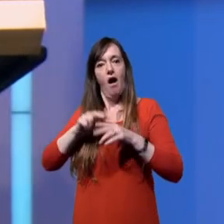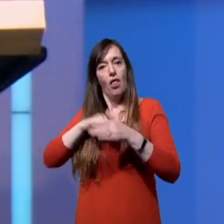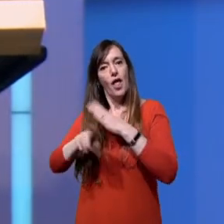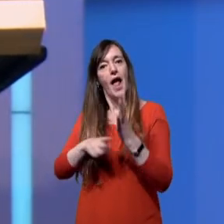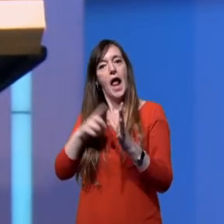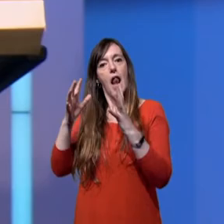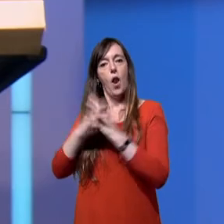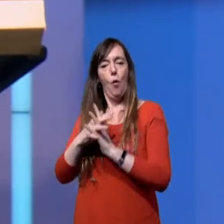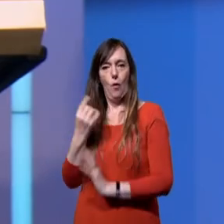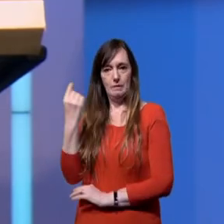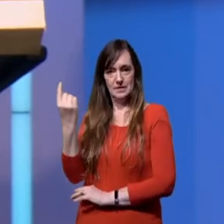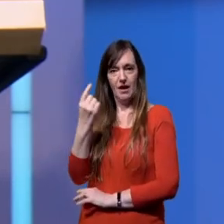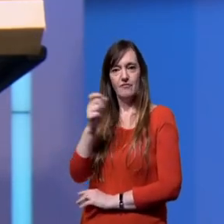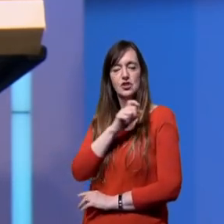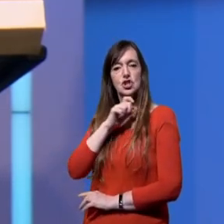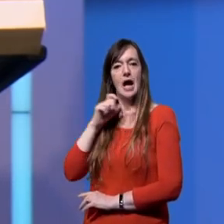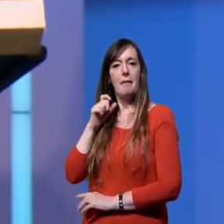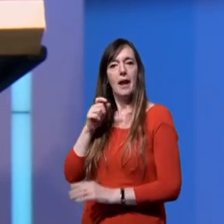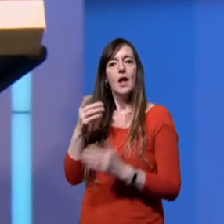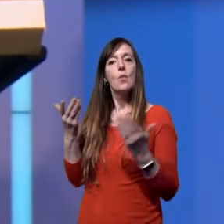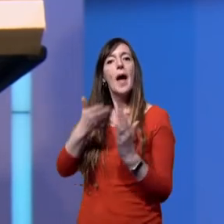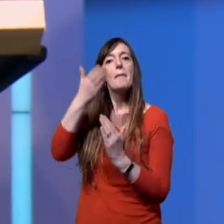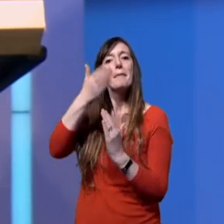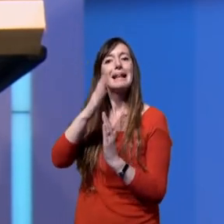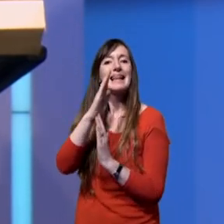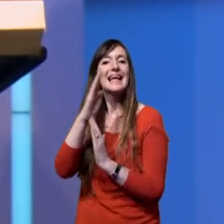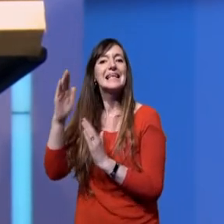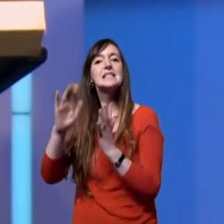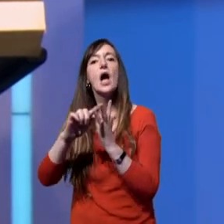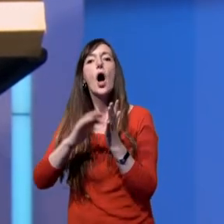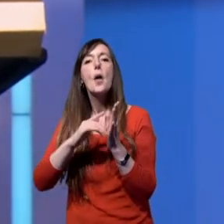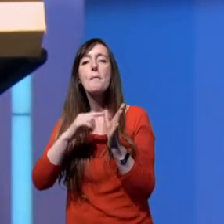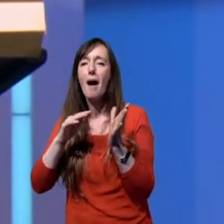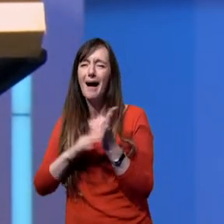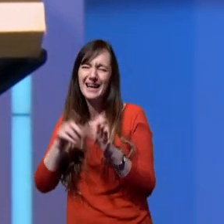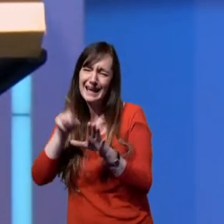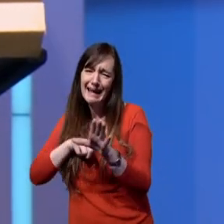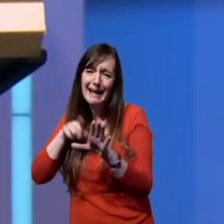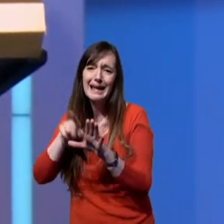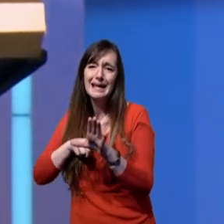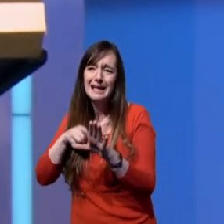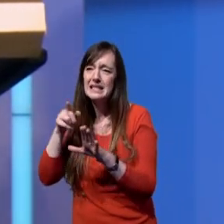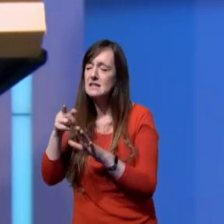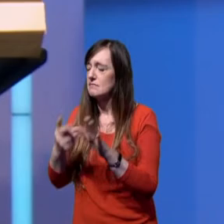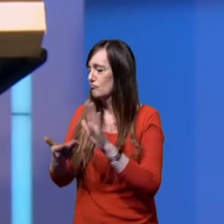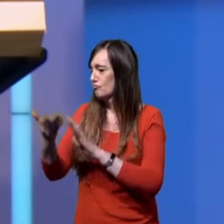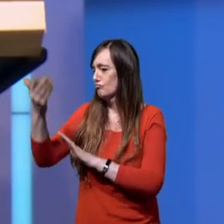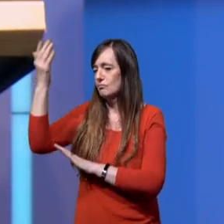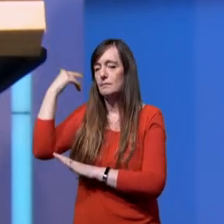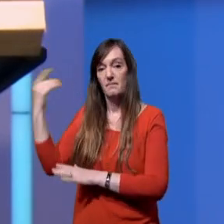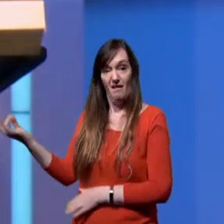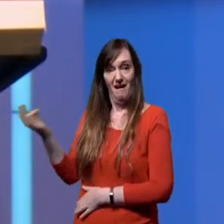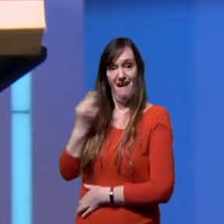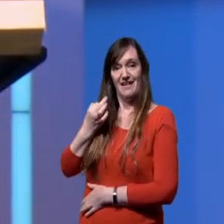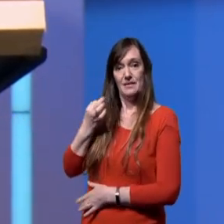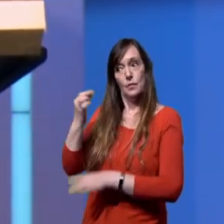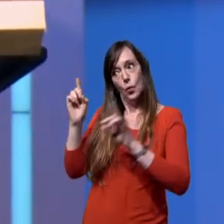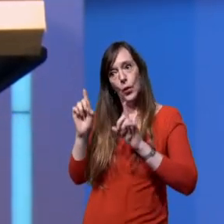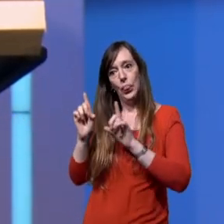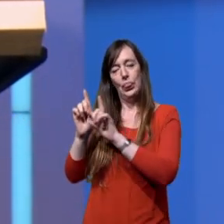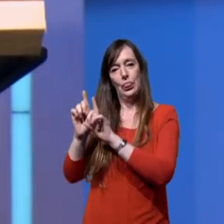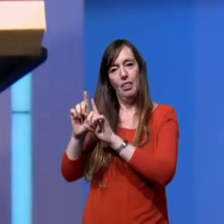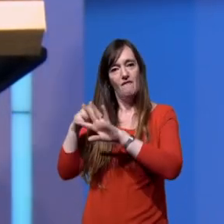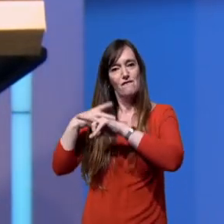was a chaplain in the Middle East, in Oman, for many years, and some time ago now, he asked me to come out to the